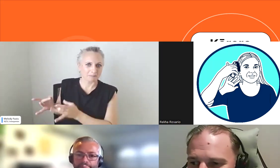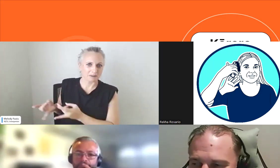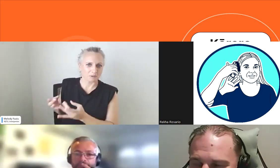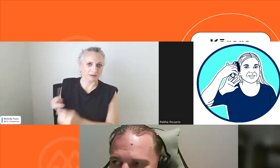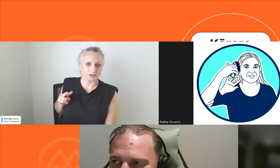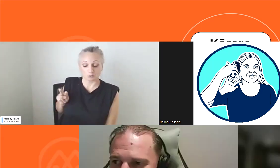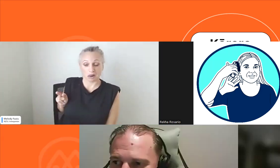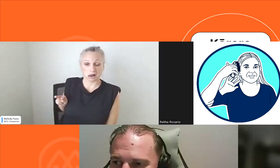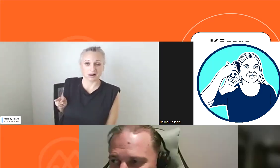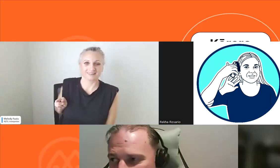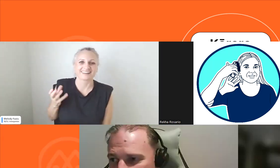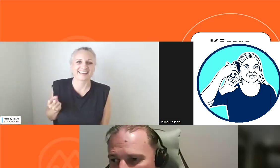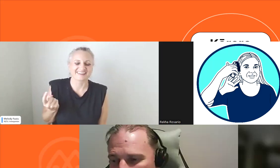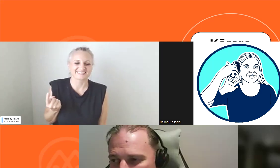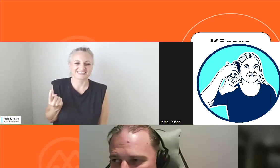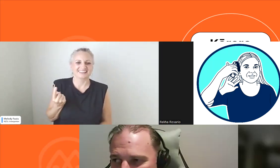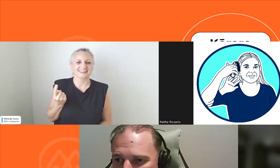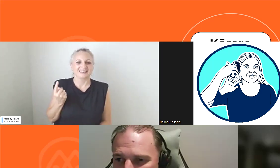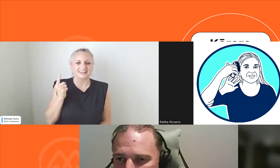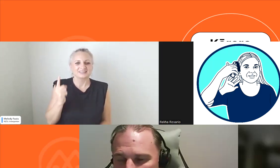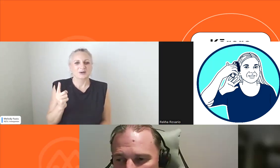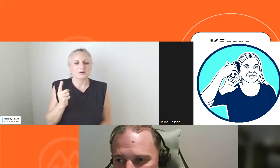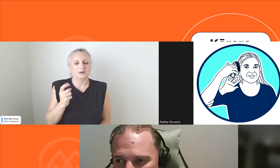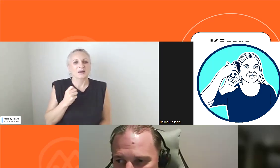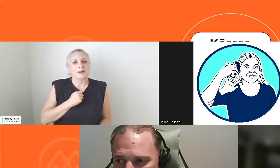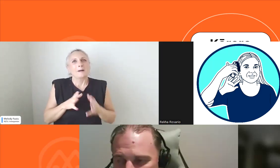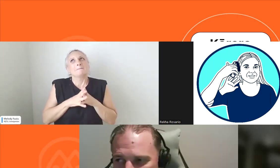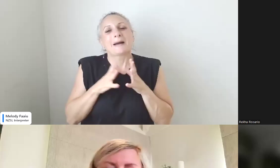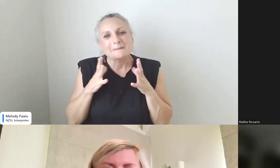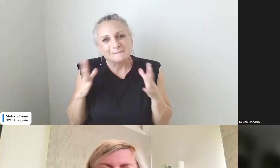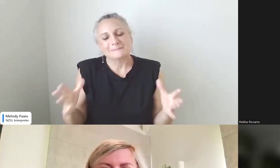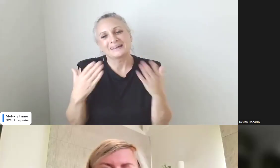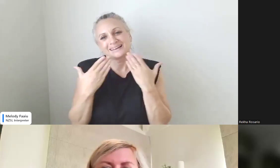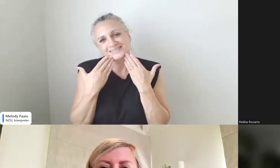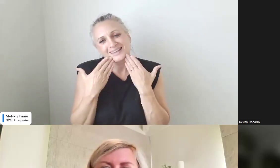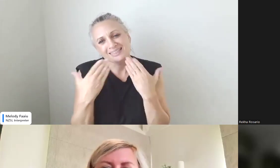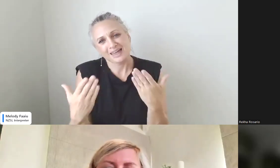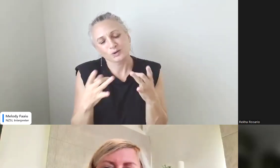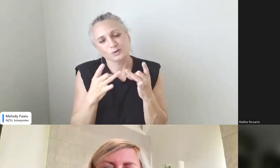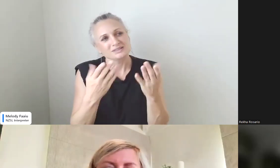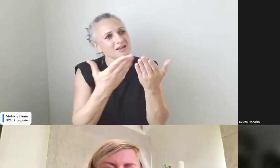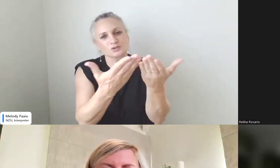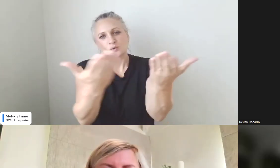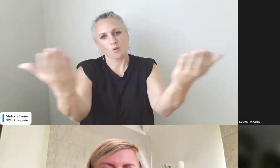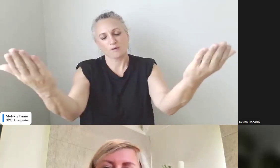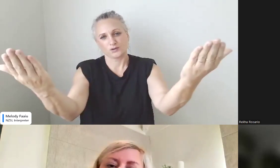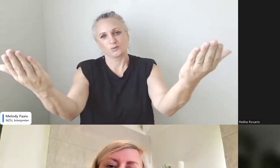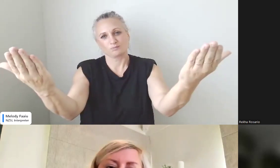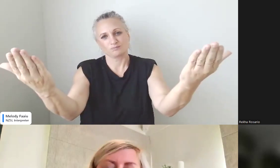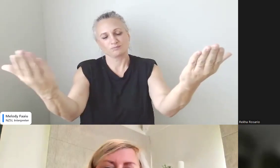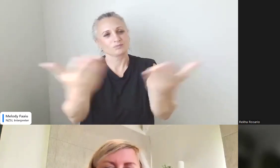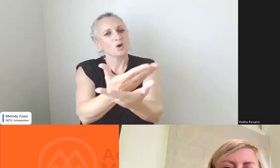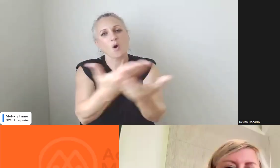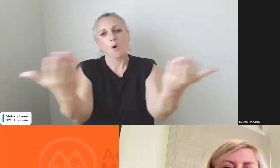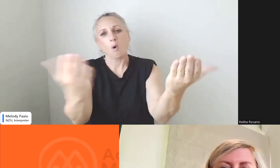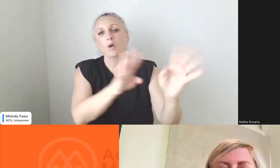But my biggest thank you starts to all of you, all of the panelists, all